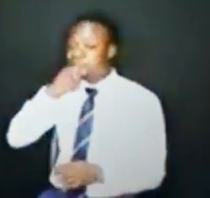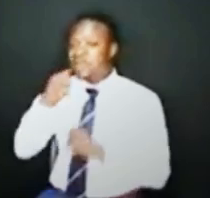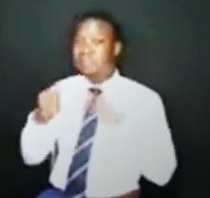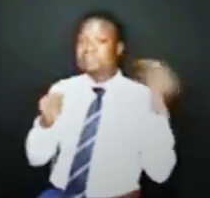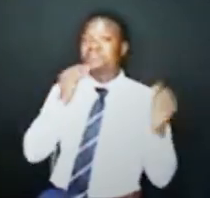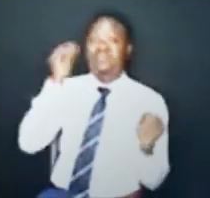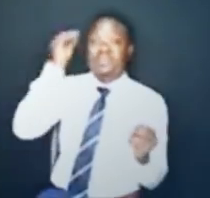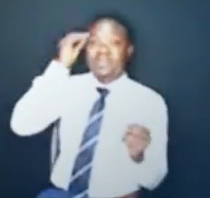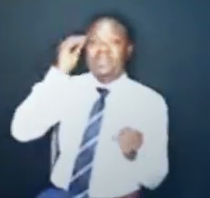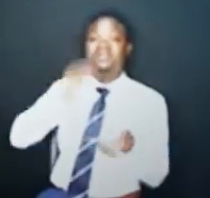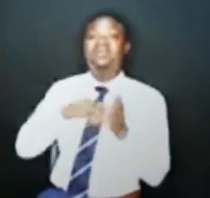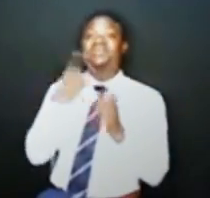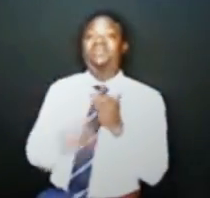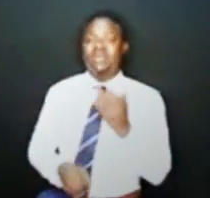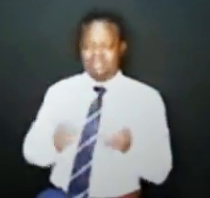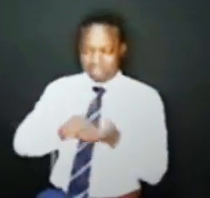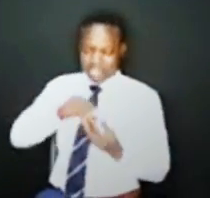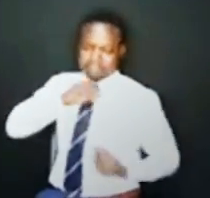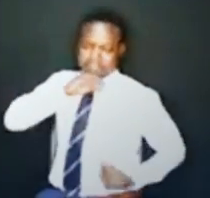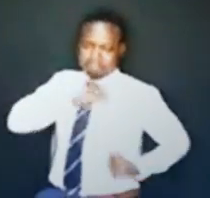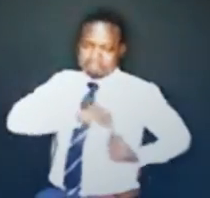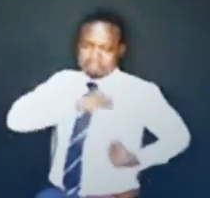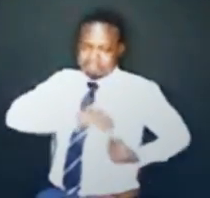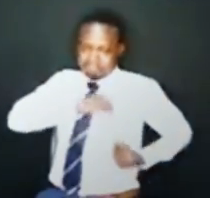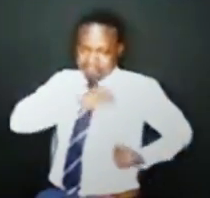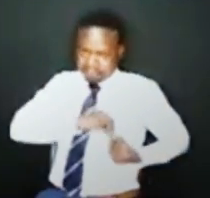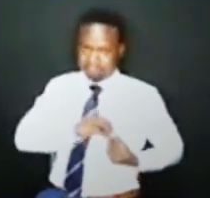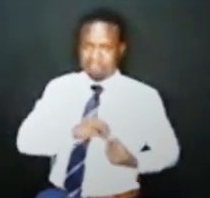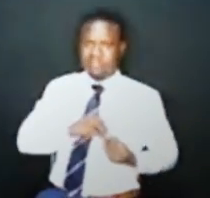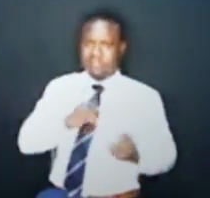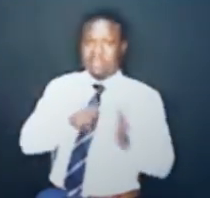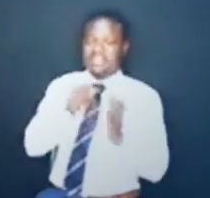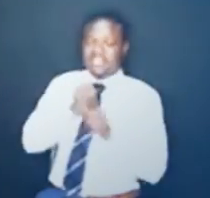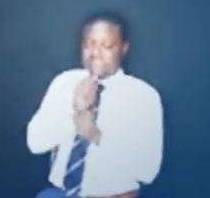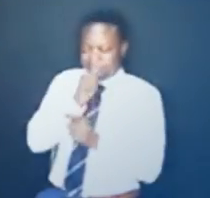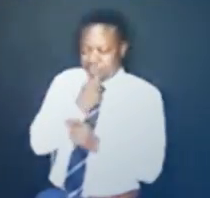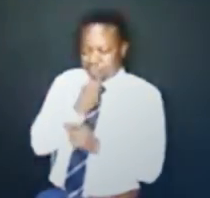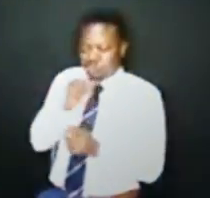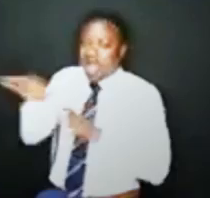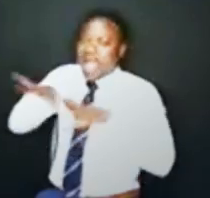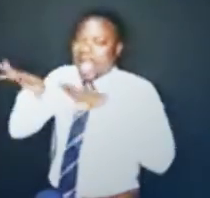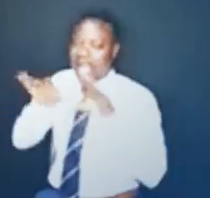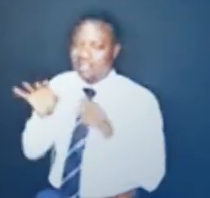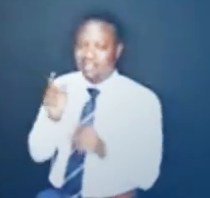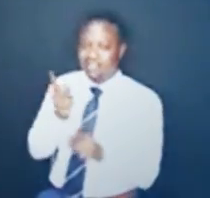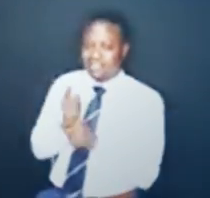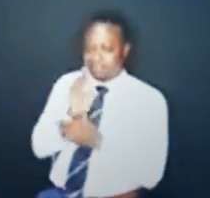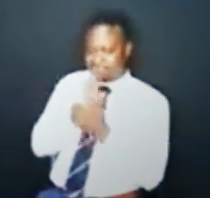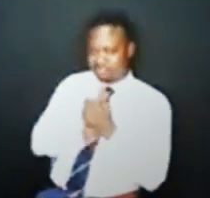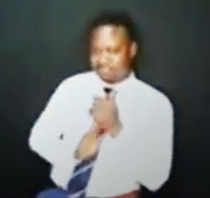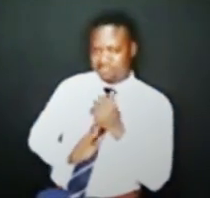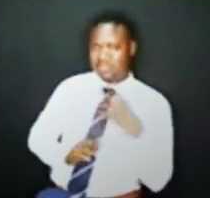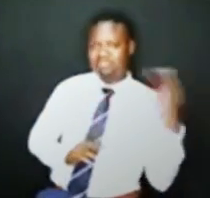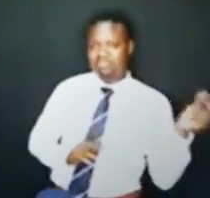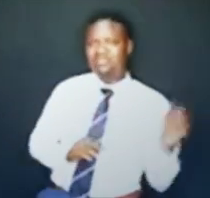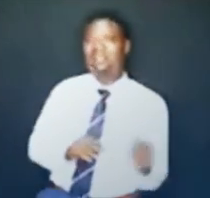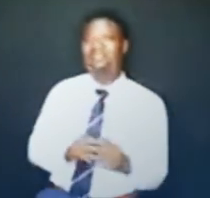is that you are harboring some grudge, but you have just restrained yourself. Haman is like a Pentecost